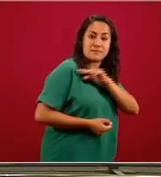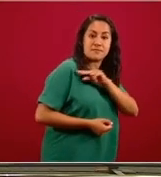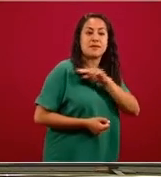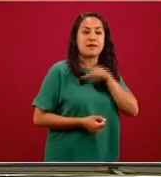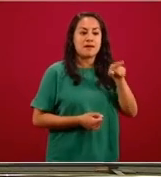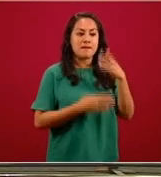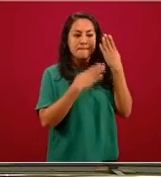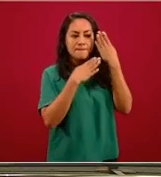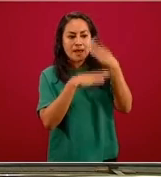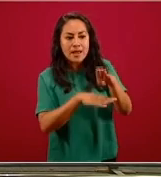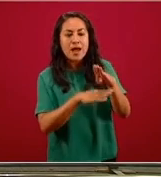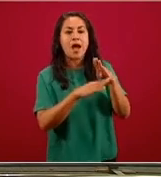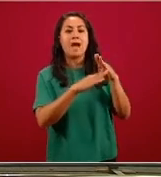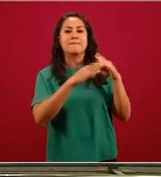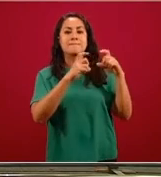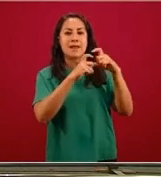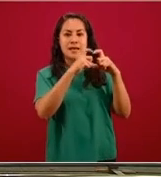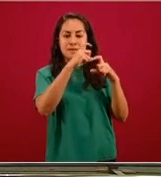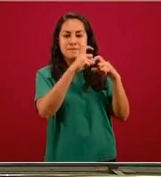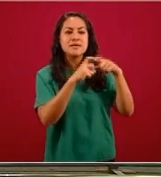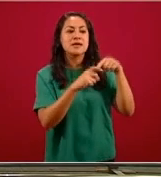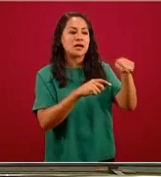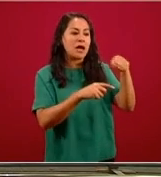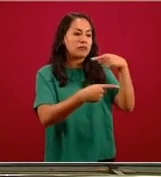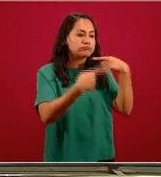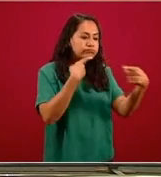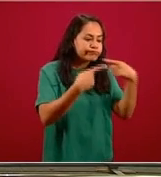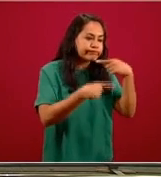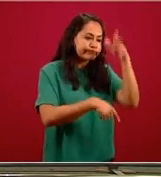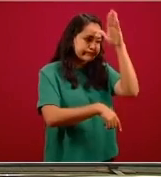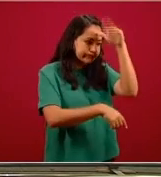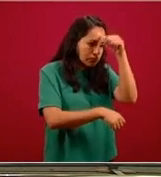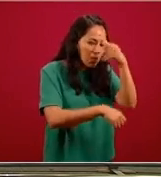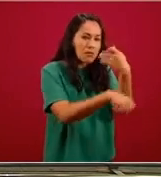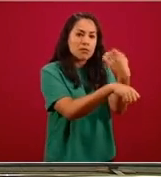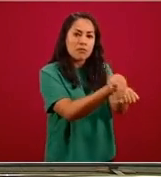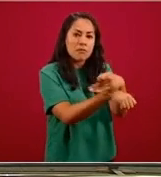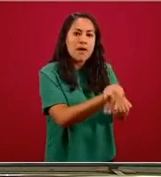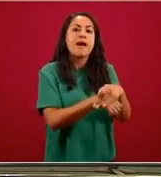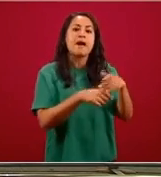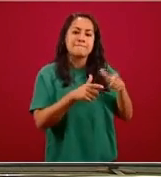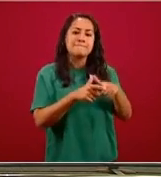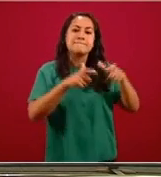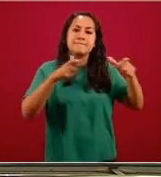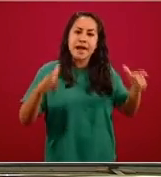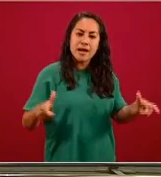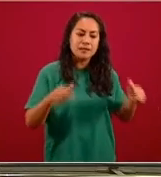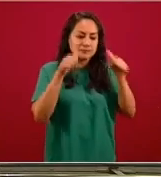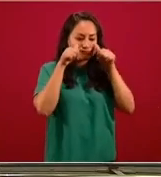with the private sector to convert the Banamex Center, it expanded even more. But